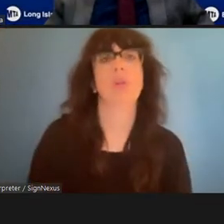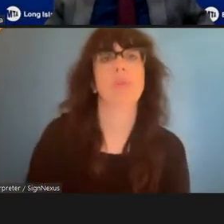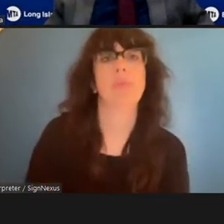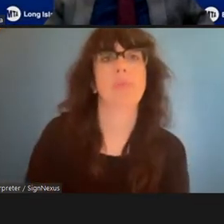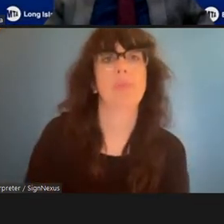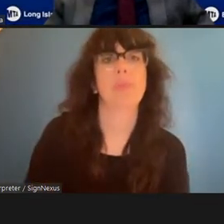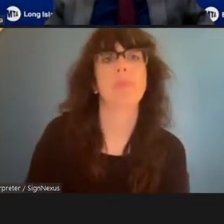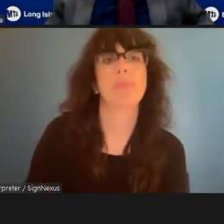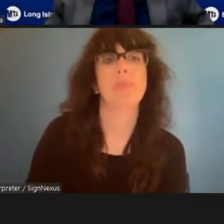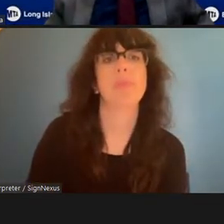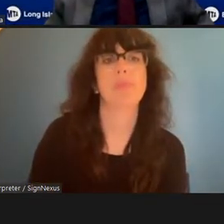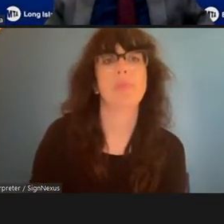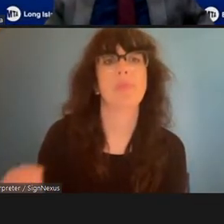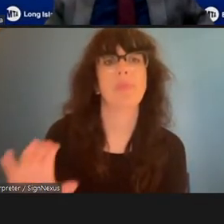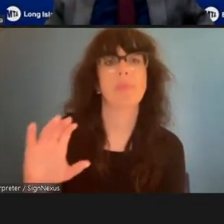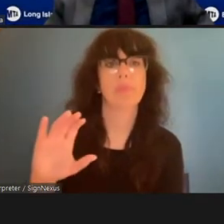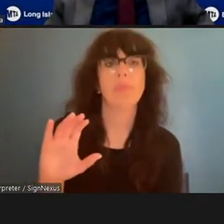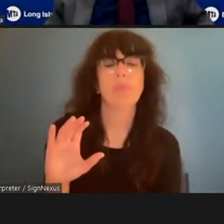christina santos